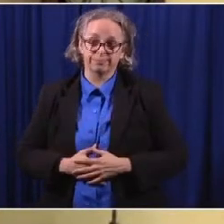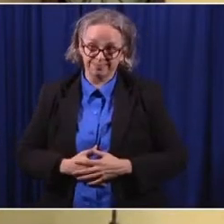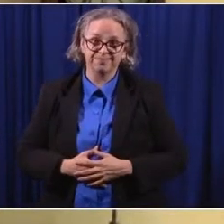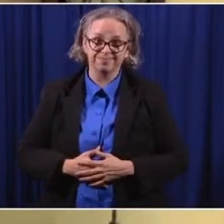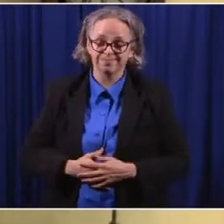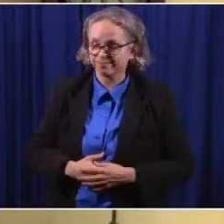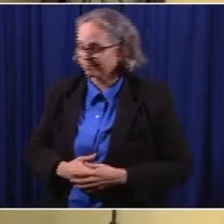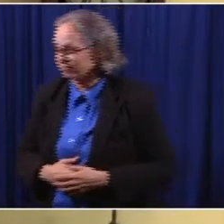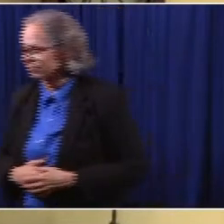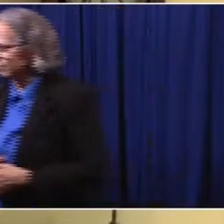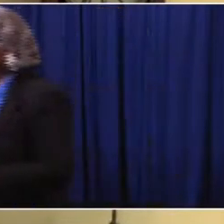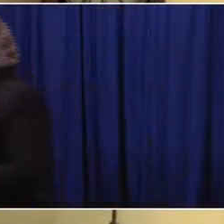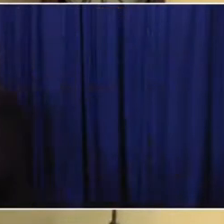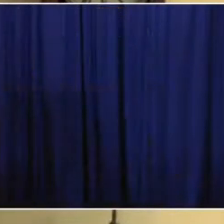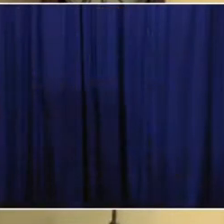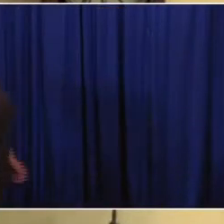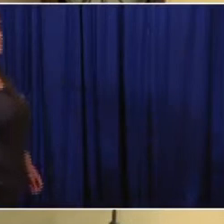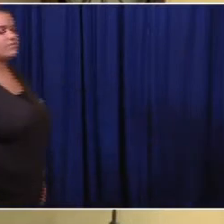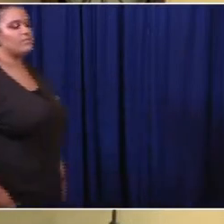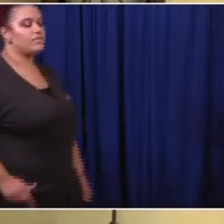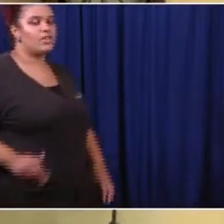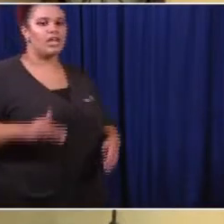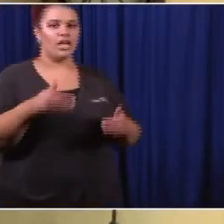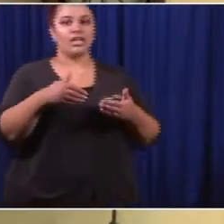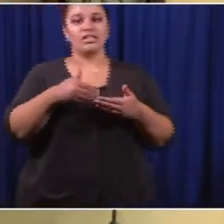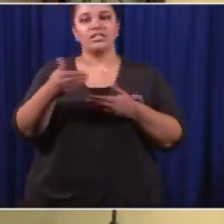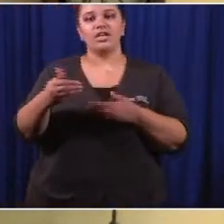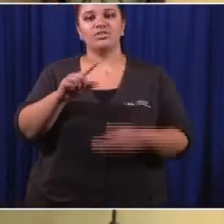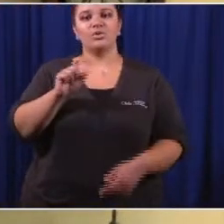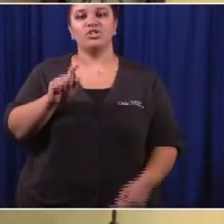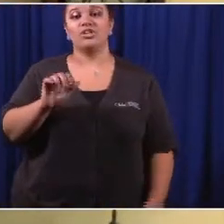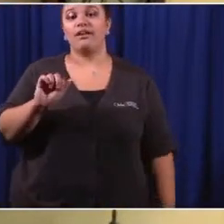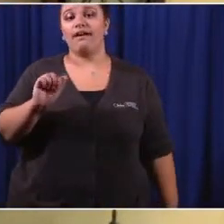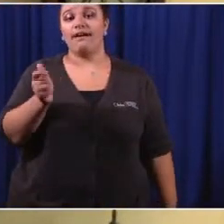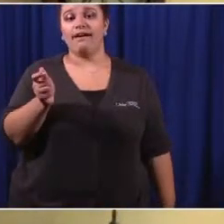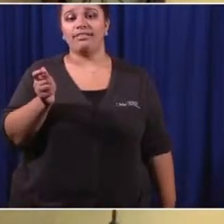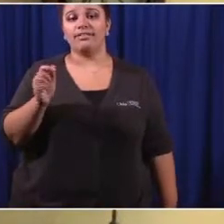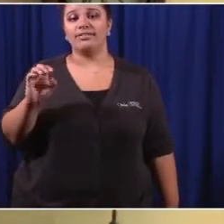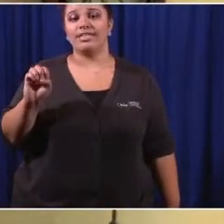Next question is from Alex Ebert at Bloomberg.